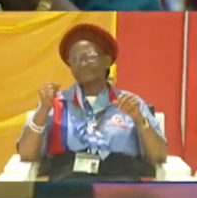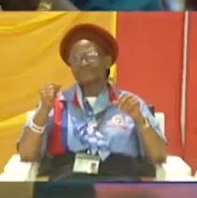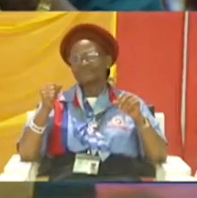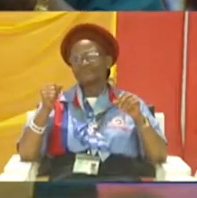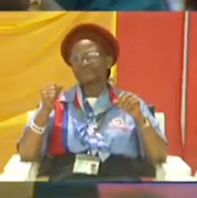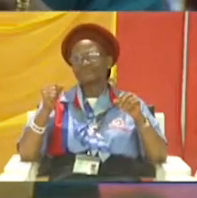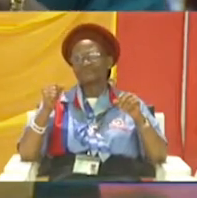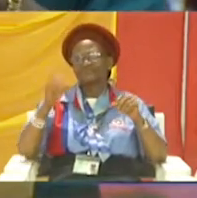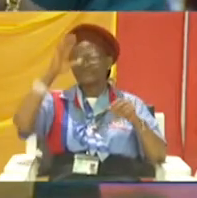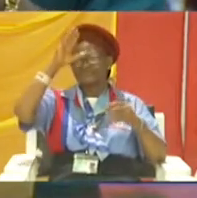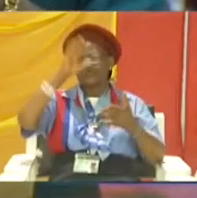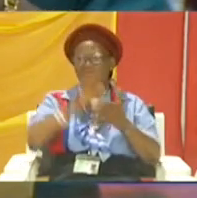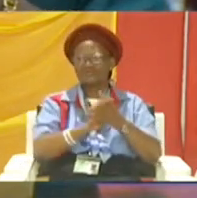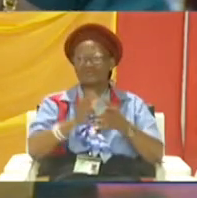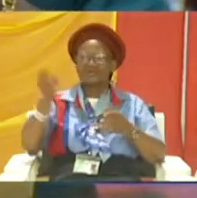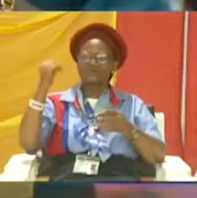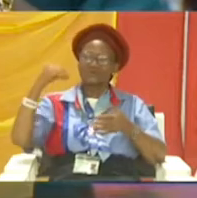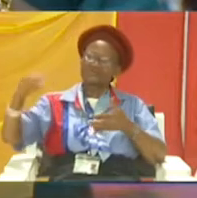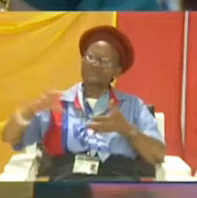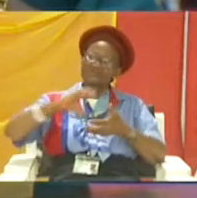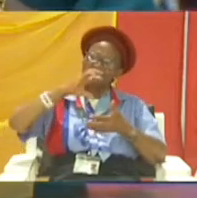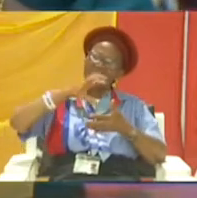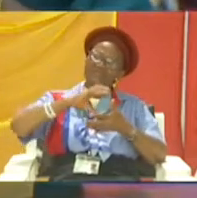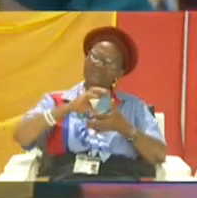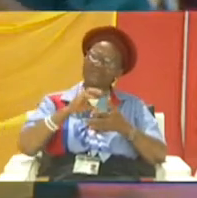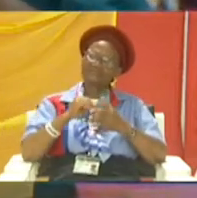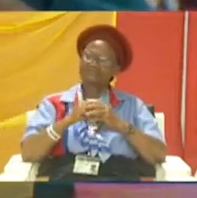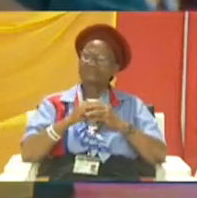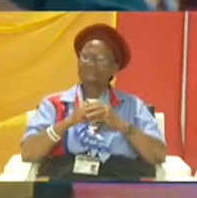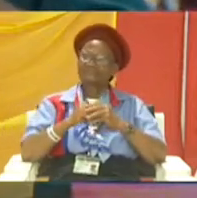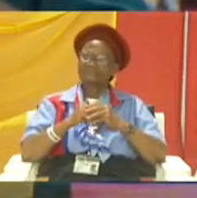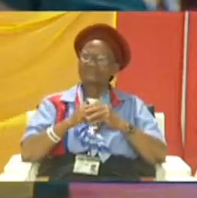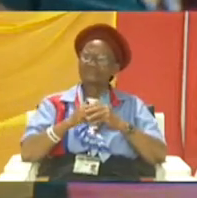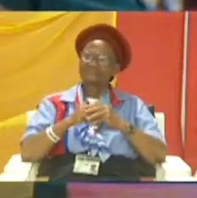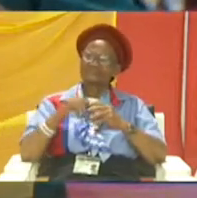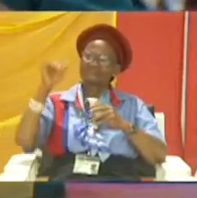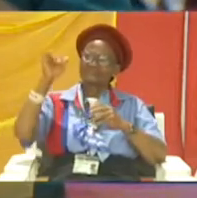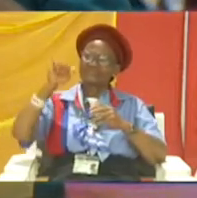Husband was wealthy. They've gone